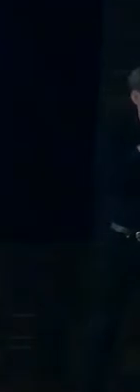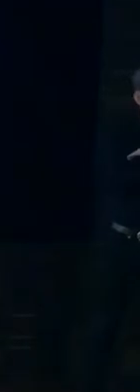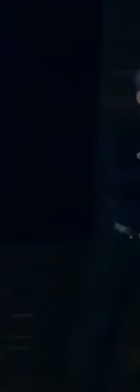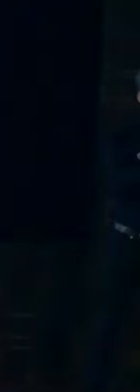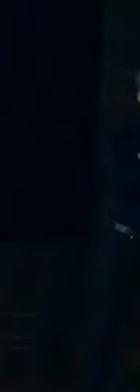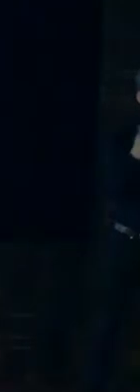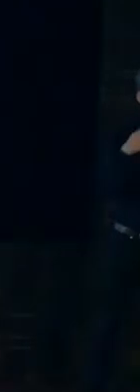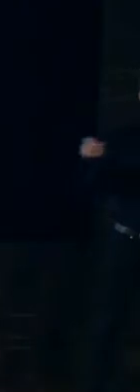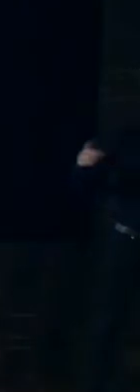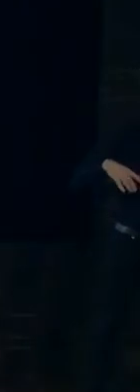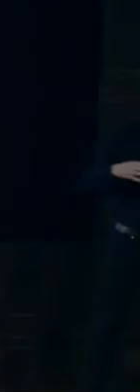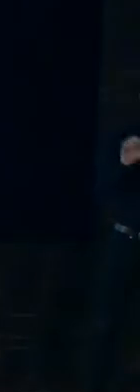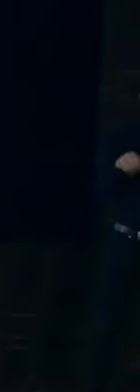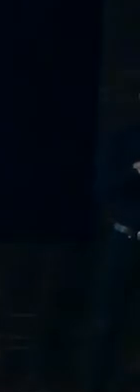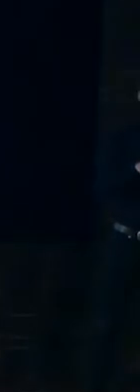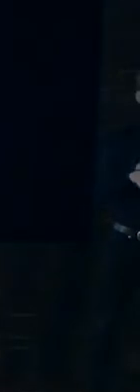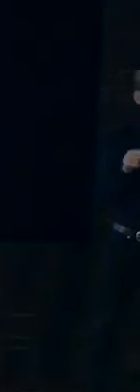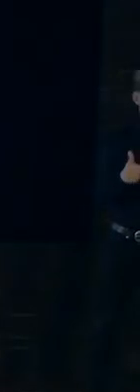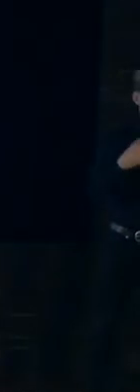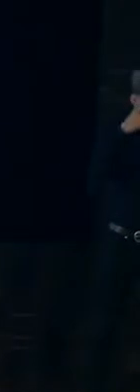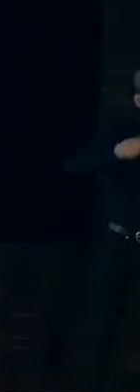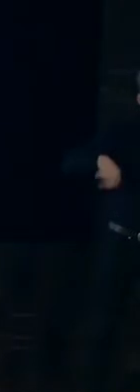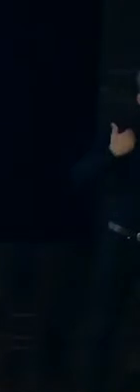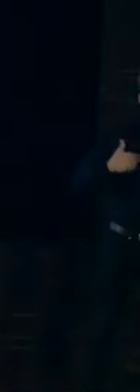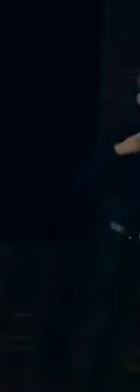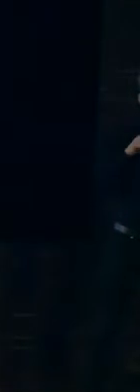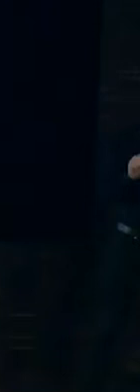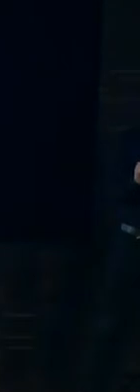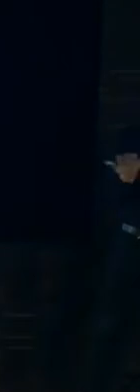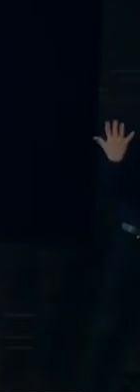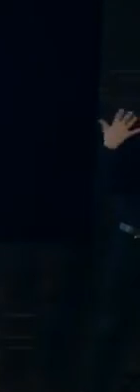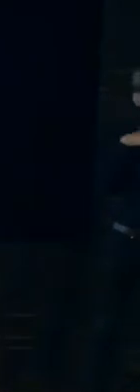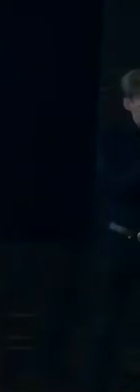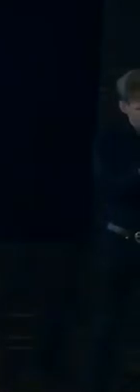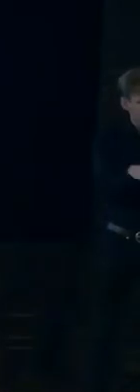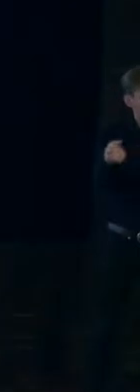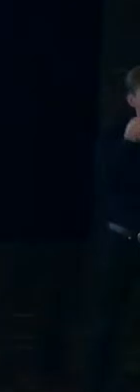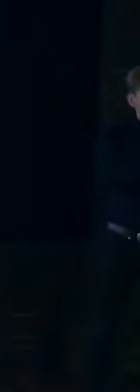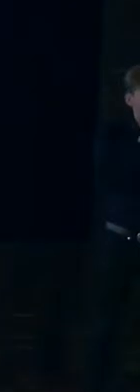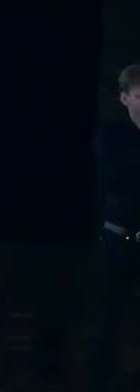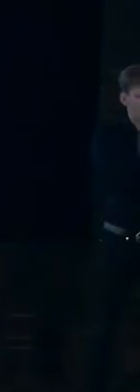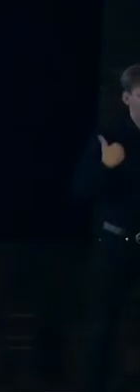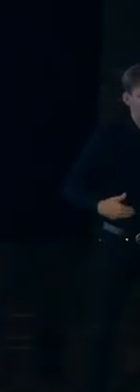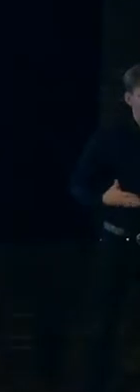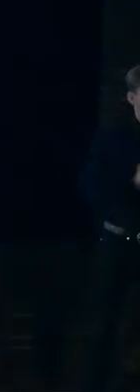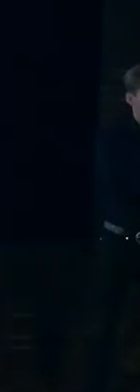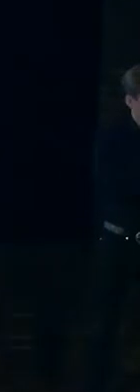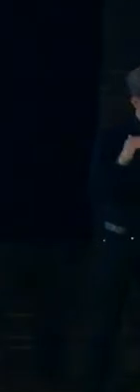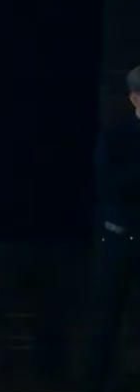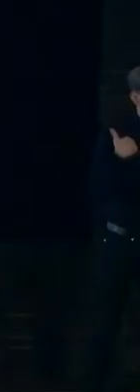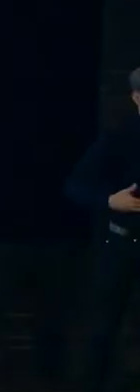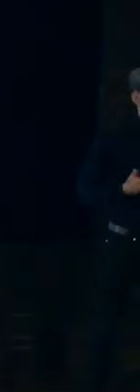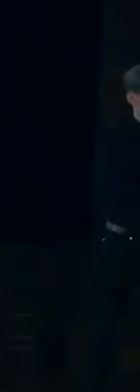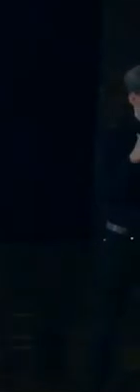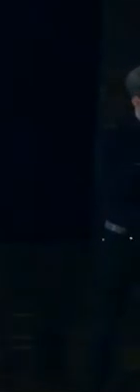Inclusion Europe fights for the rights and full inclusion for all people with intellectual disabilities and their families. So this is